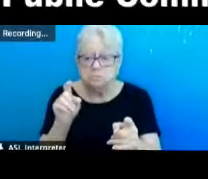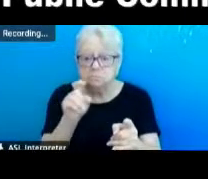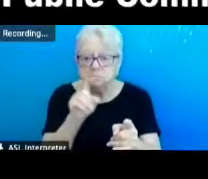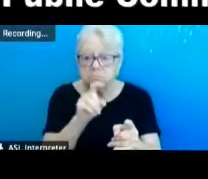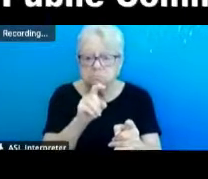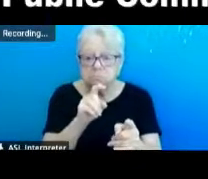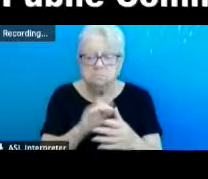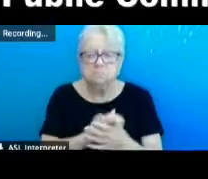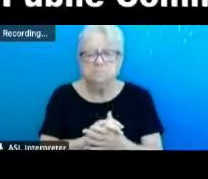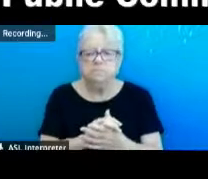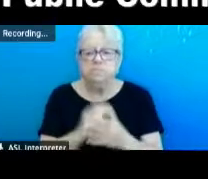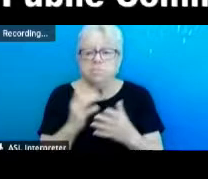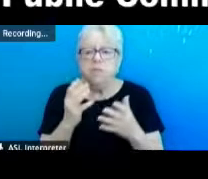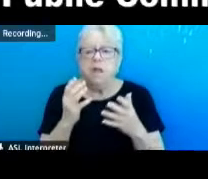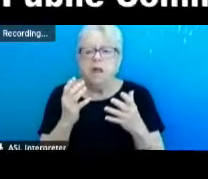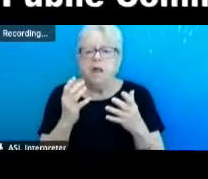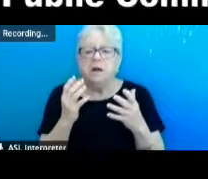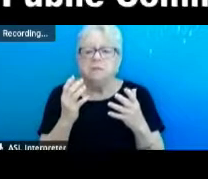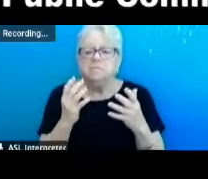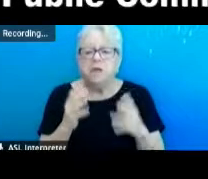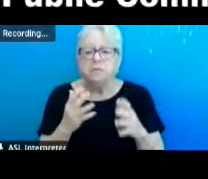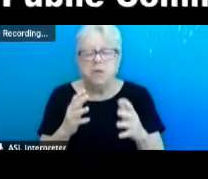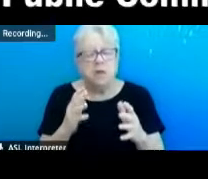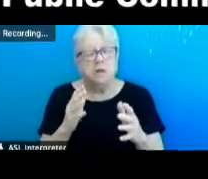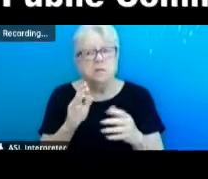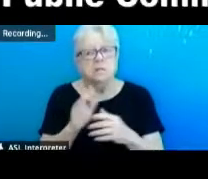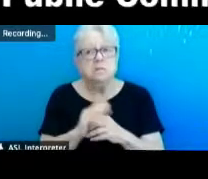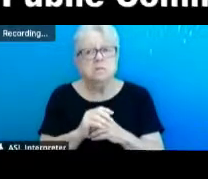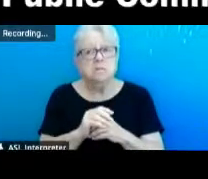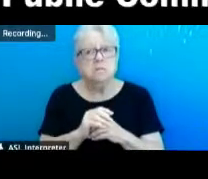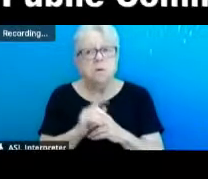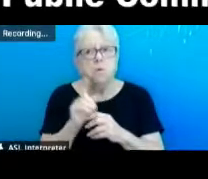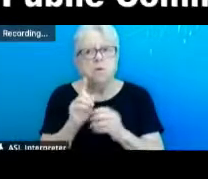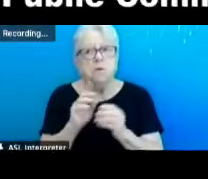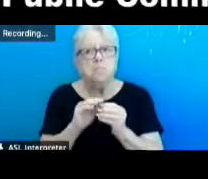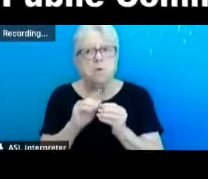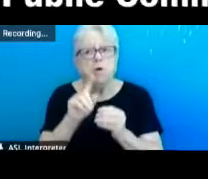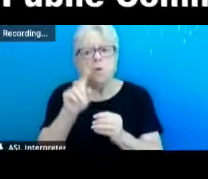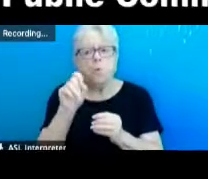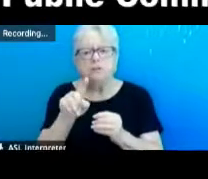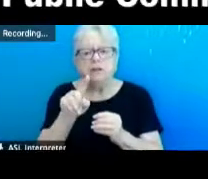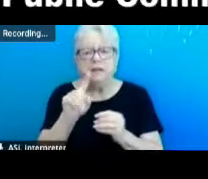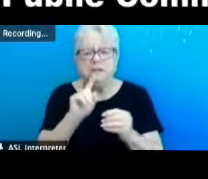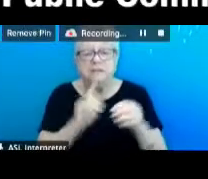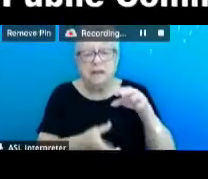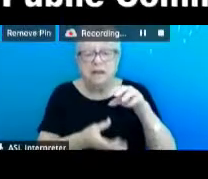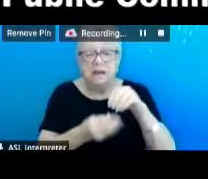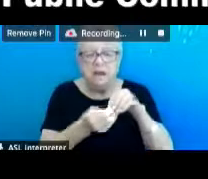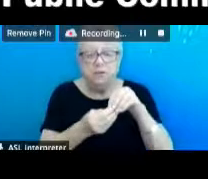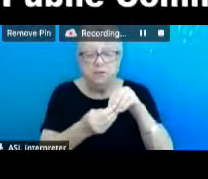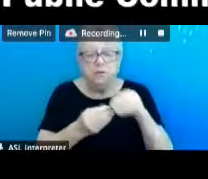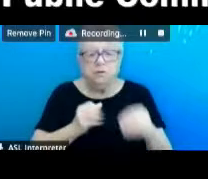And then the only other open question is the additional personnel. How do we go about